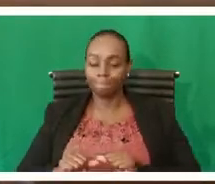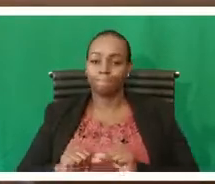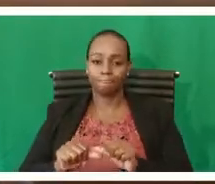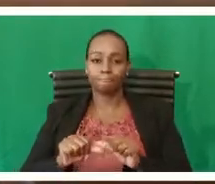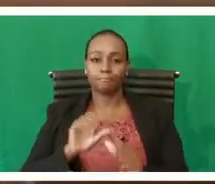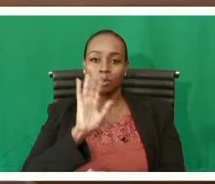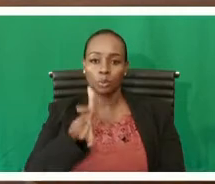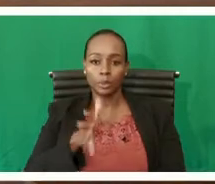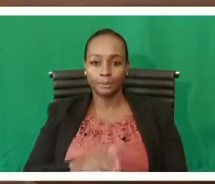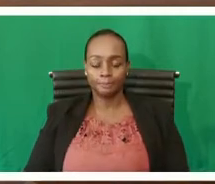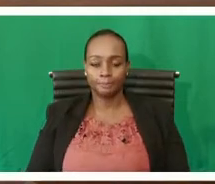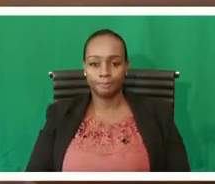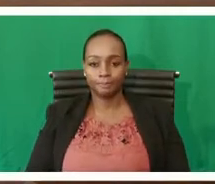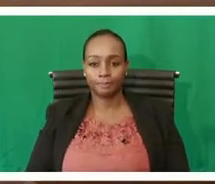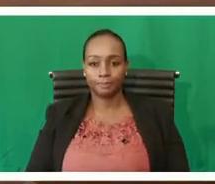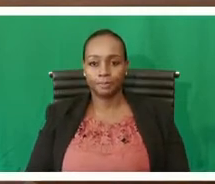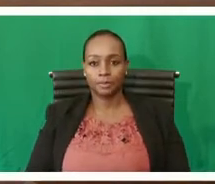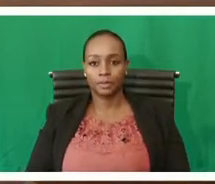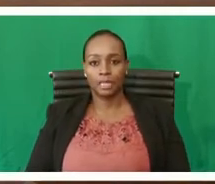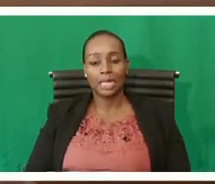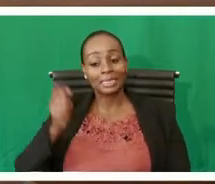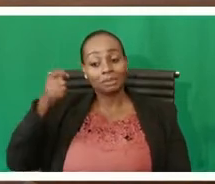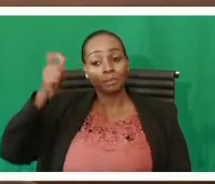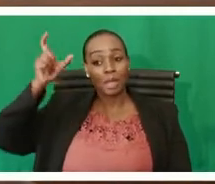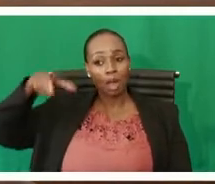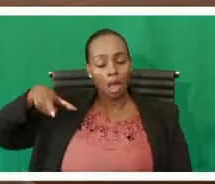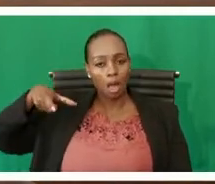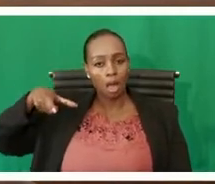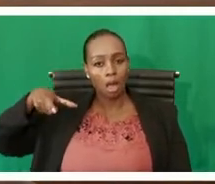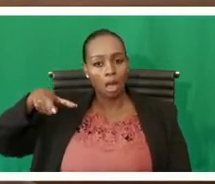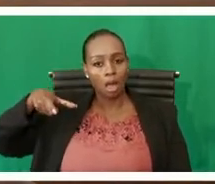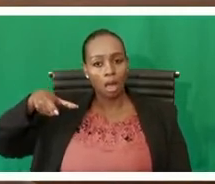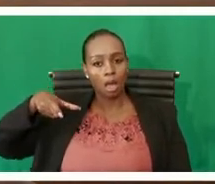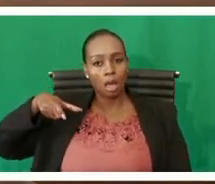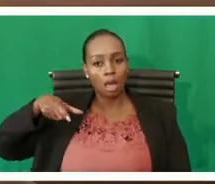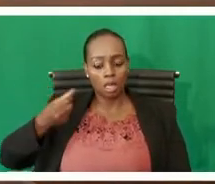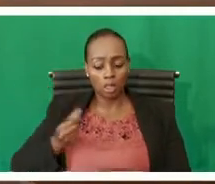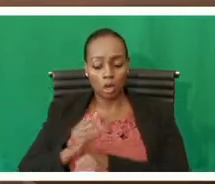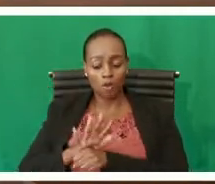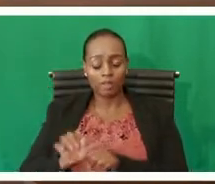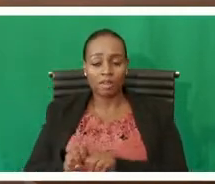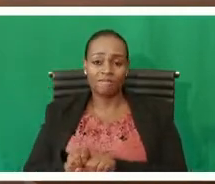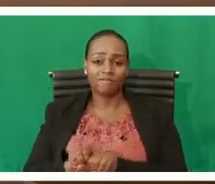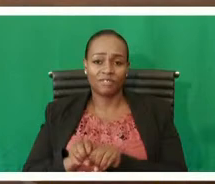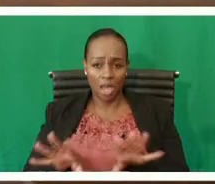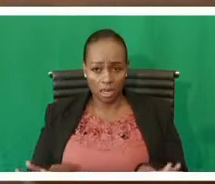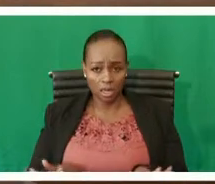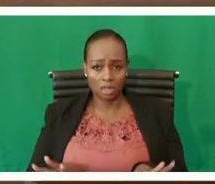Honorable Speaker, despite the effect of COVID-19,